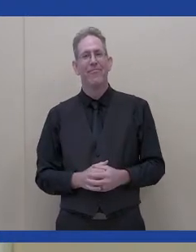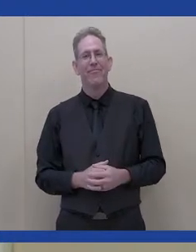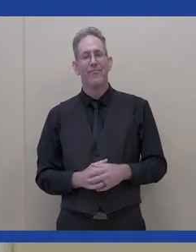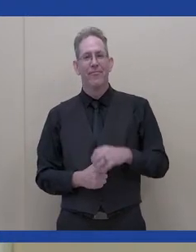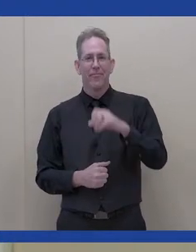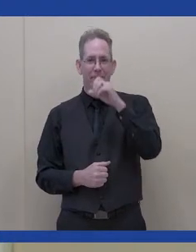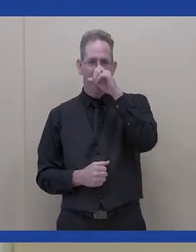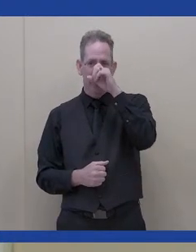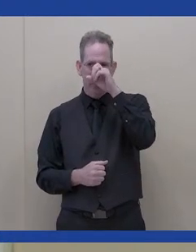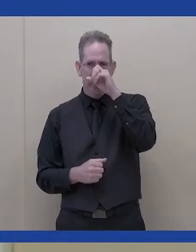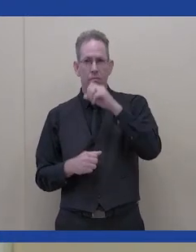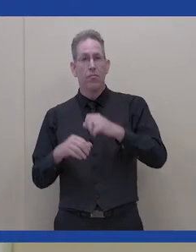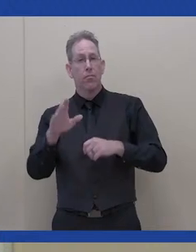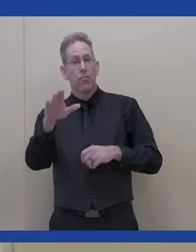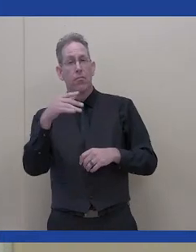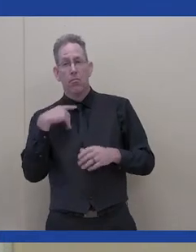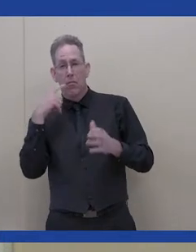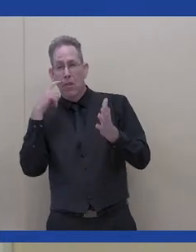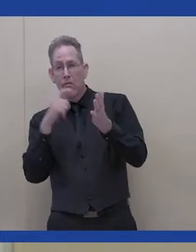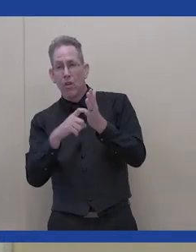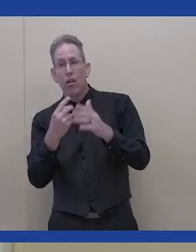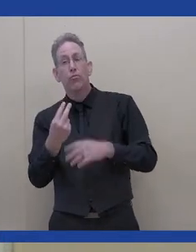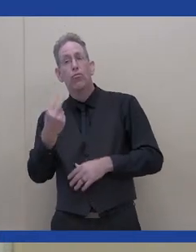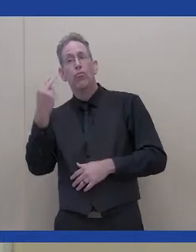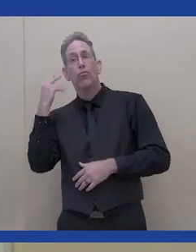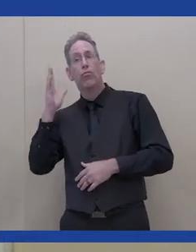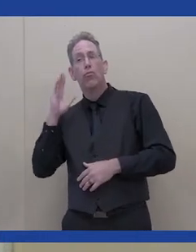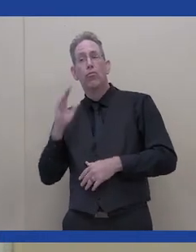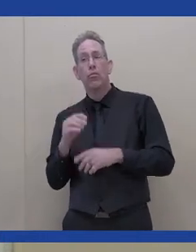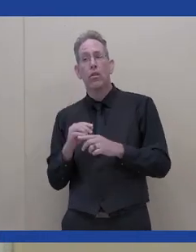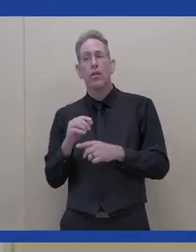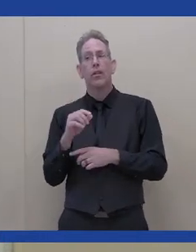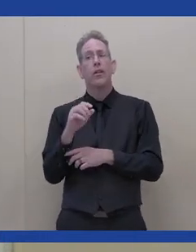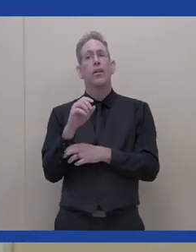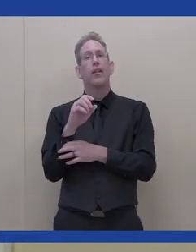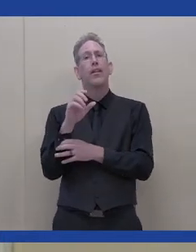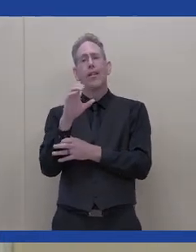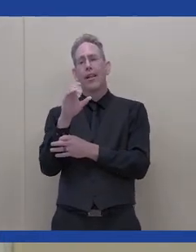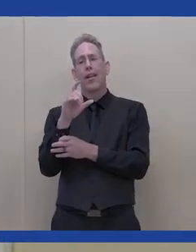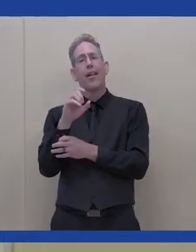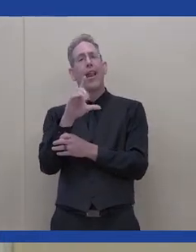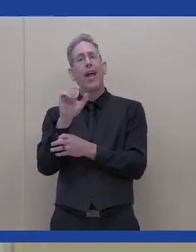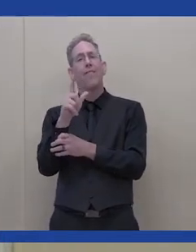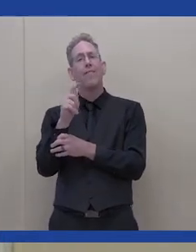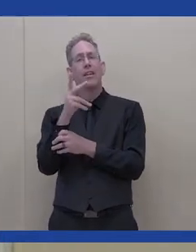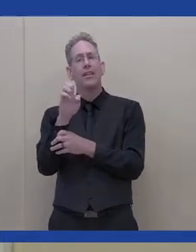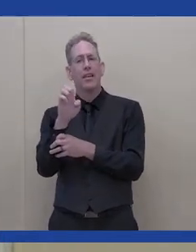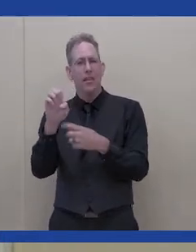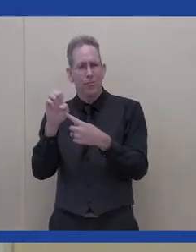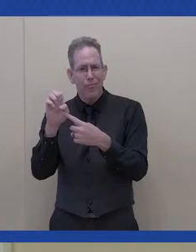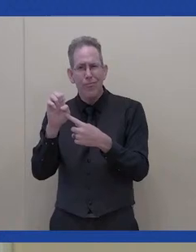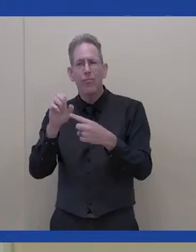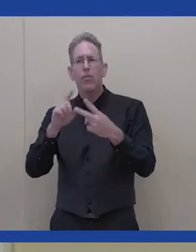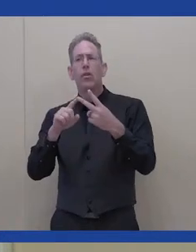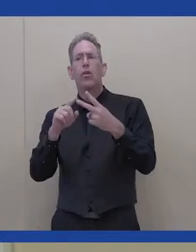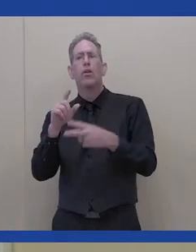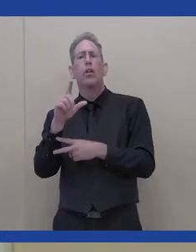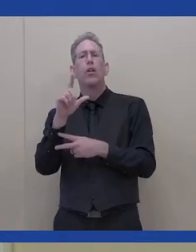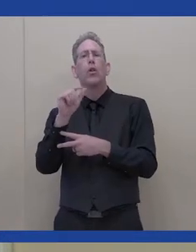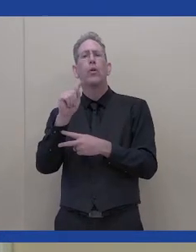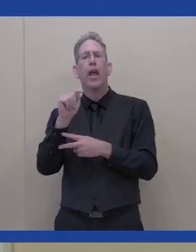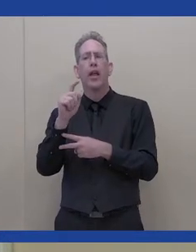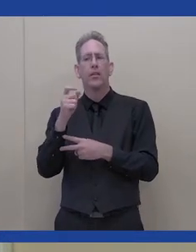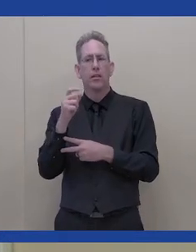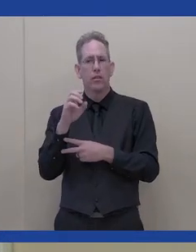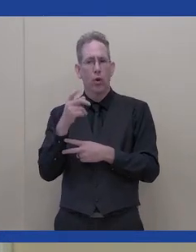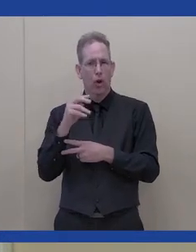I also want to acknowledge former Mayor Clavel, Lieutenant Governor Zuckerman, who I think is on the way, and Senator Leahy. I used to intern